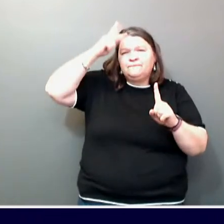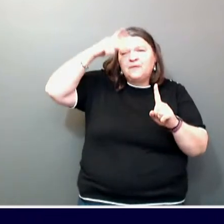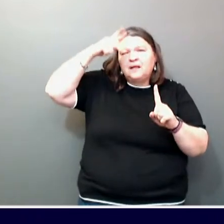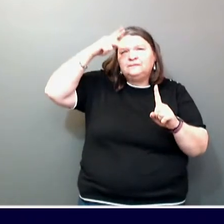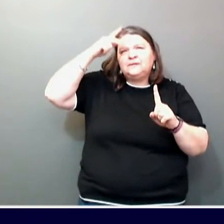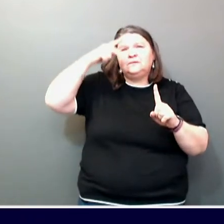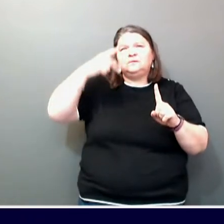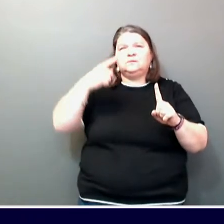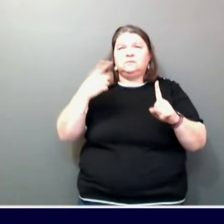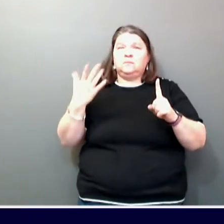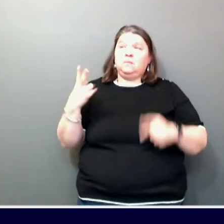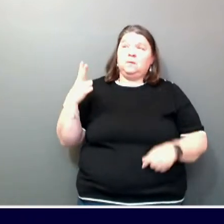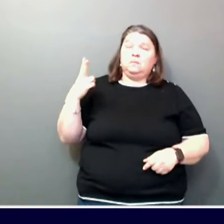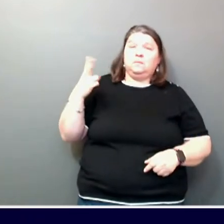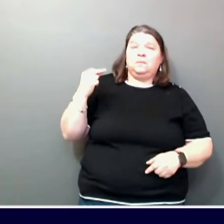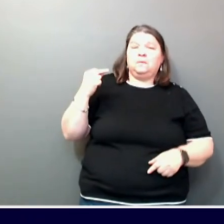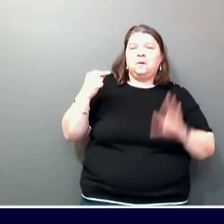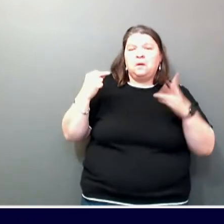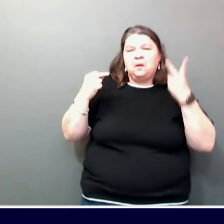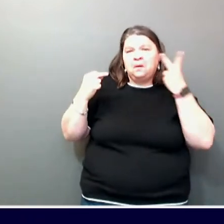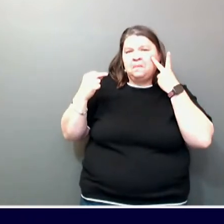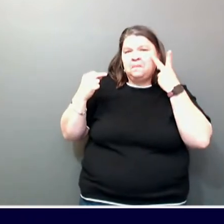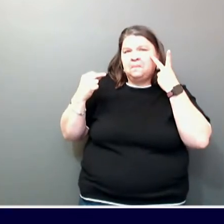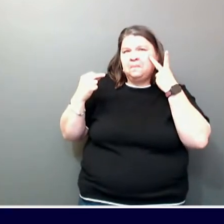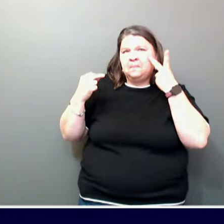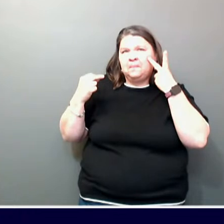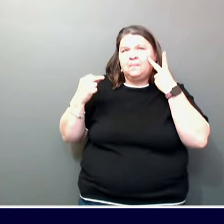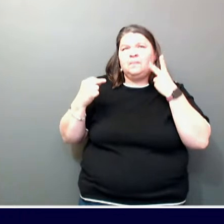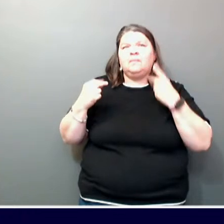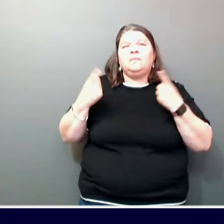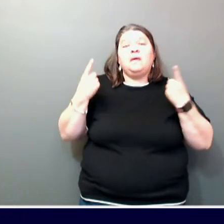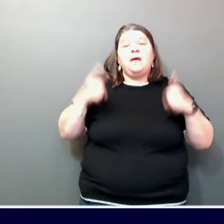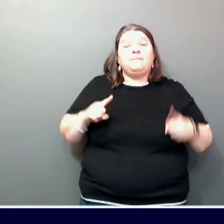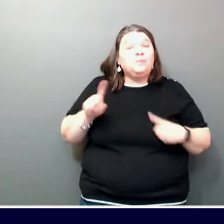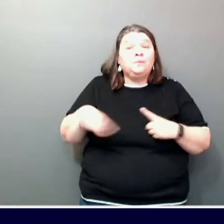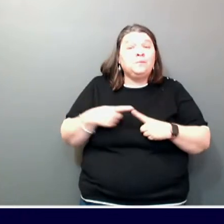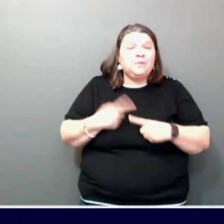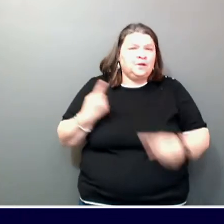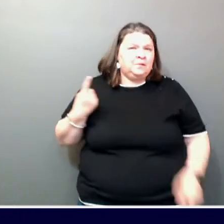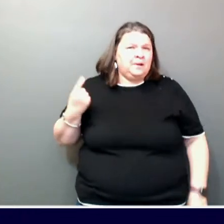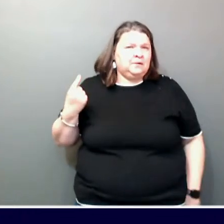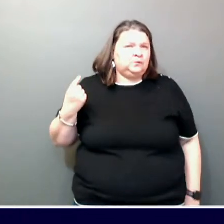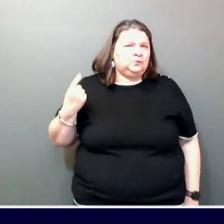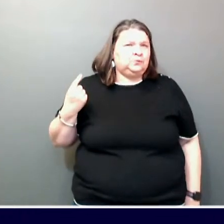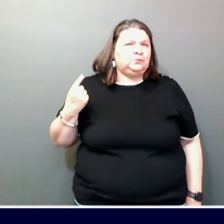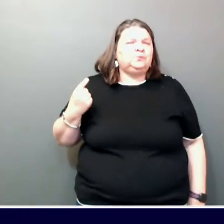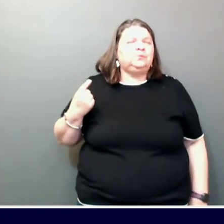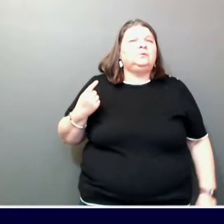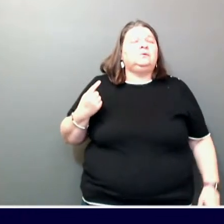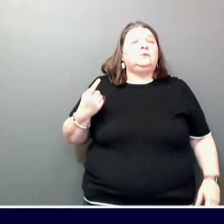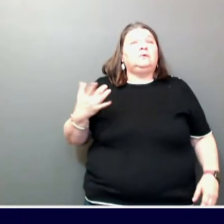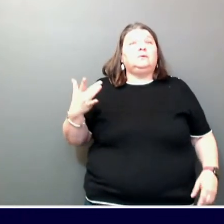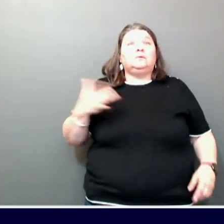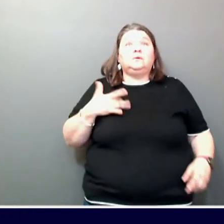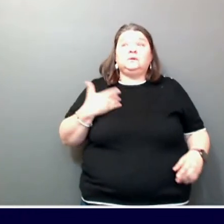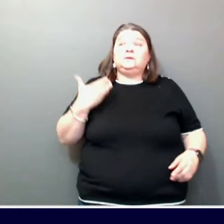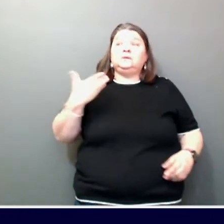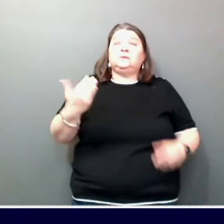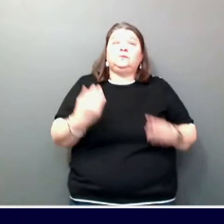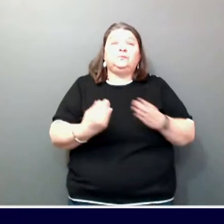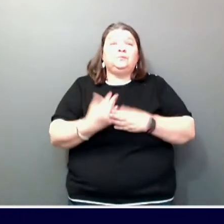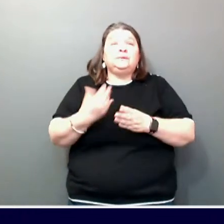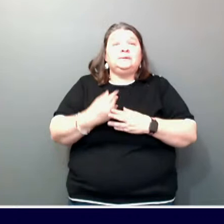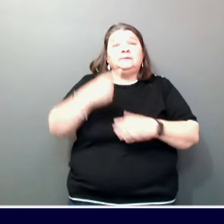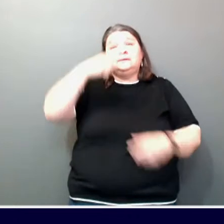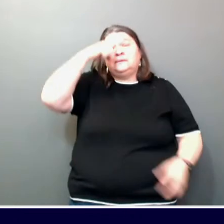back about a year ago, a little less than a year ago, we had a lot of positive trends heading into the spring and summer of 2021.